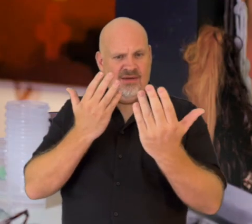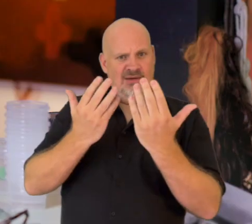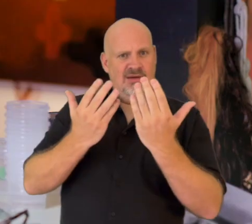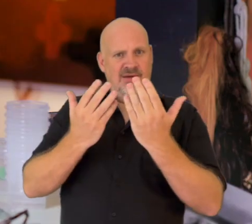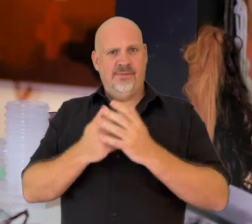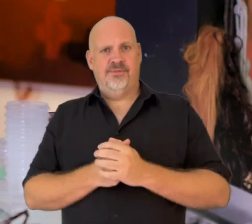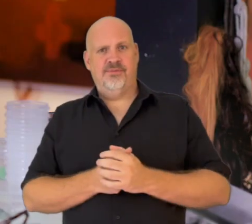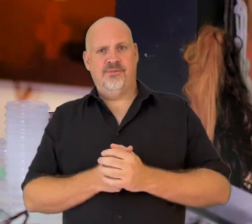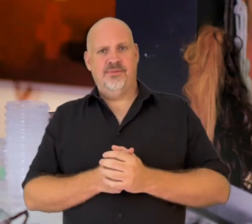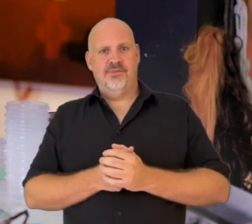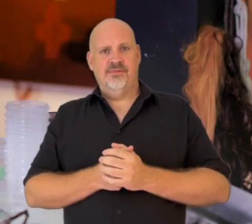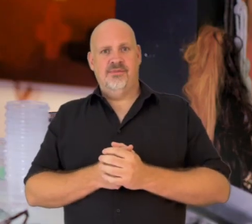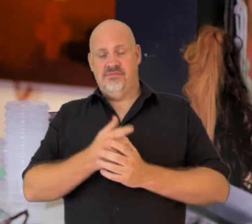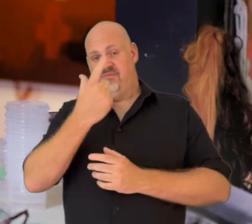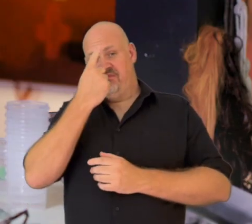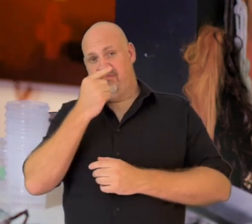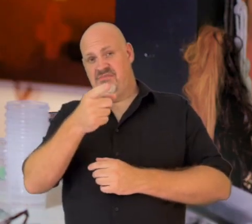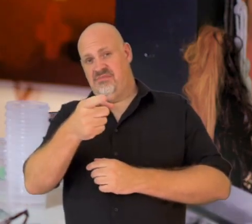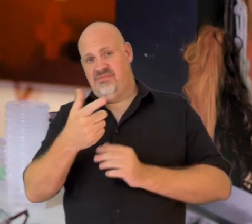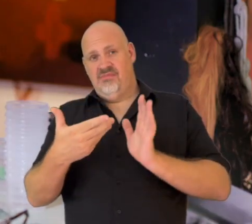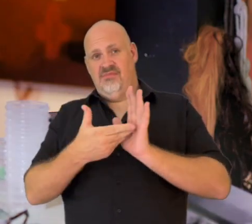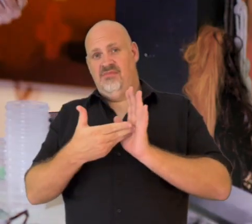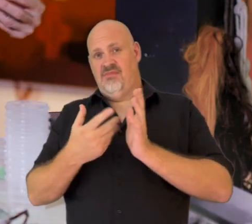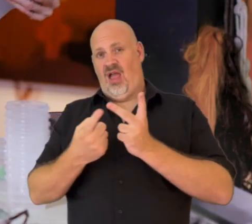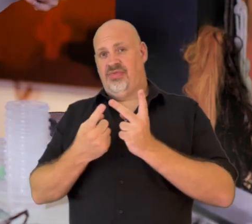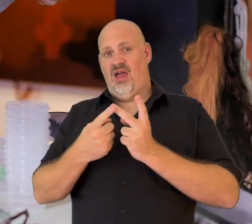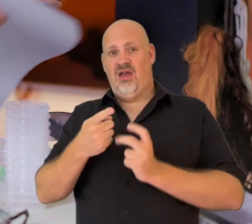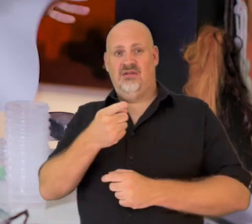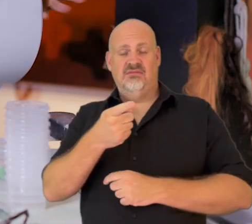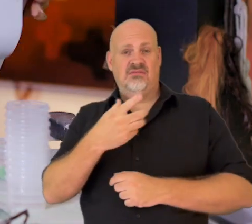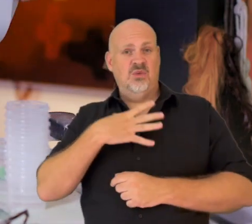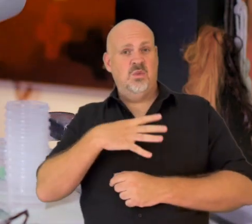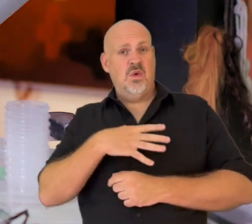choose a second element. You might want to